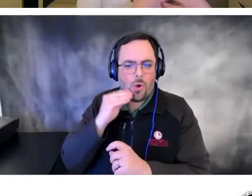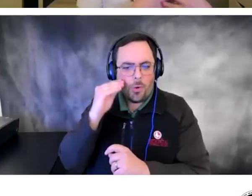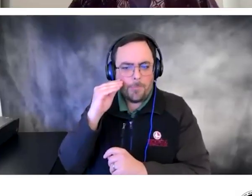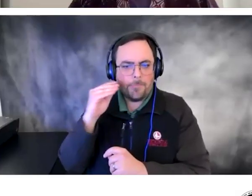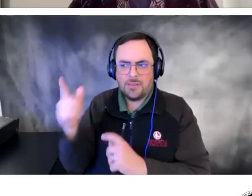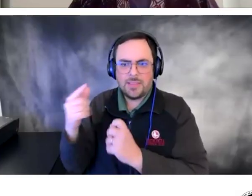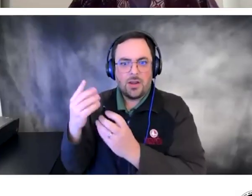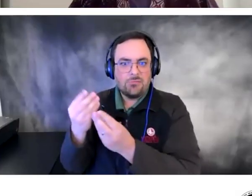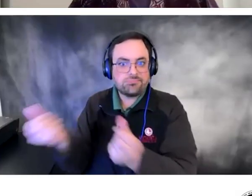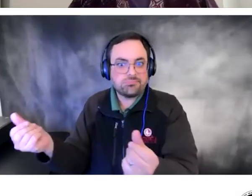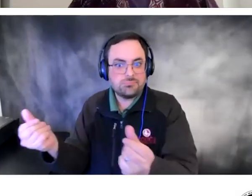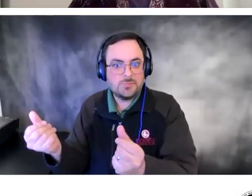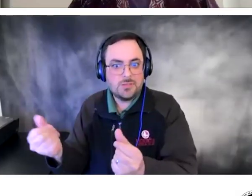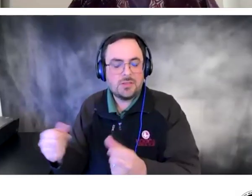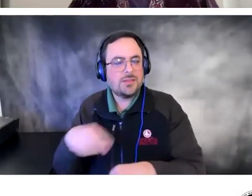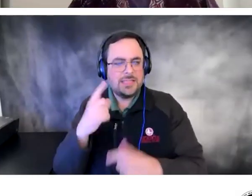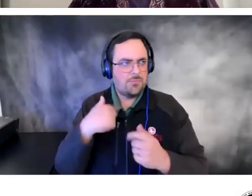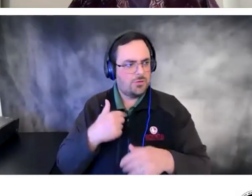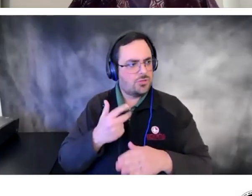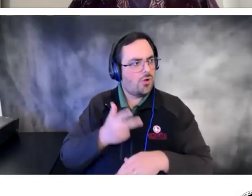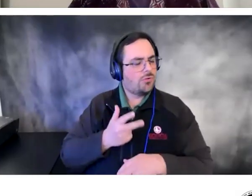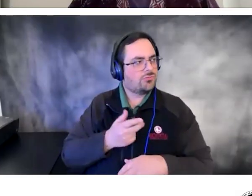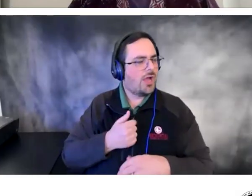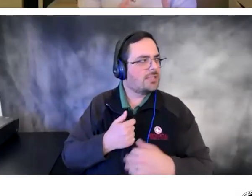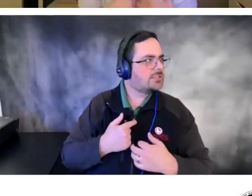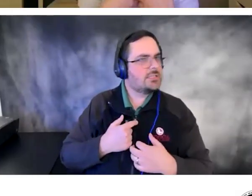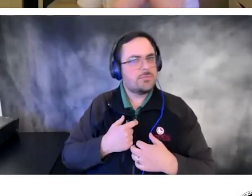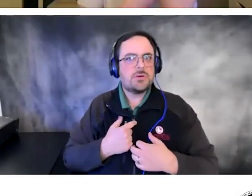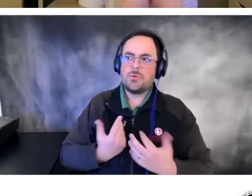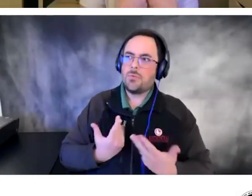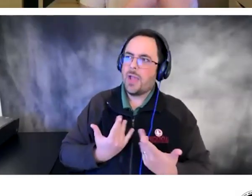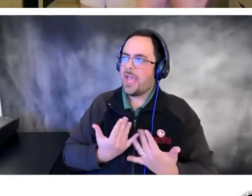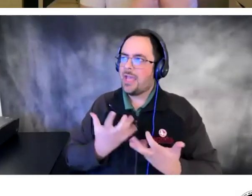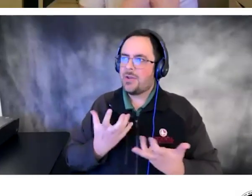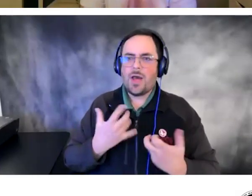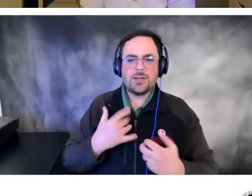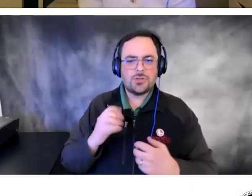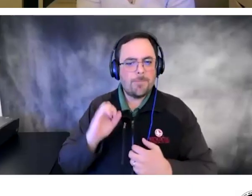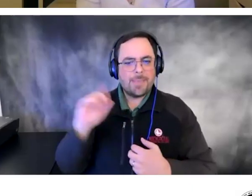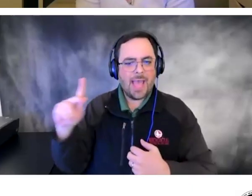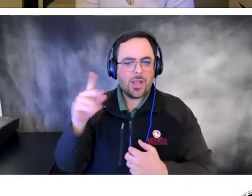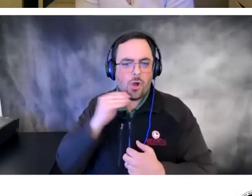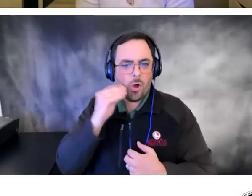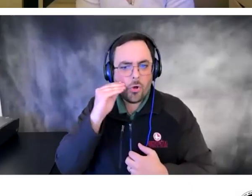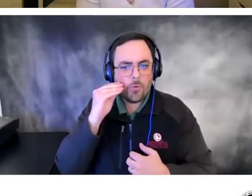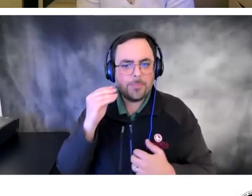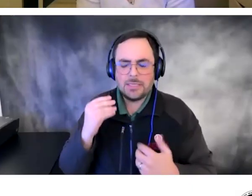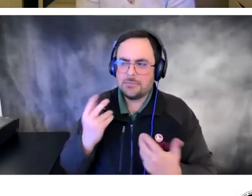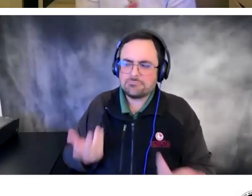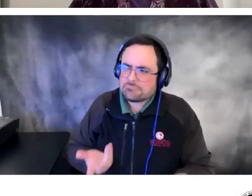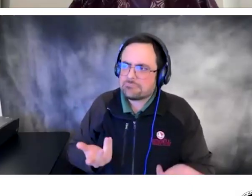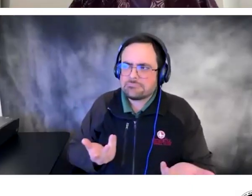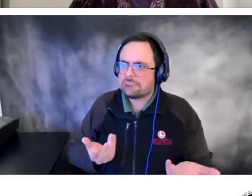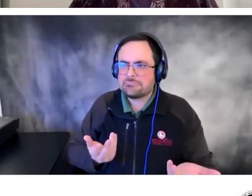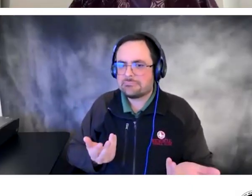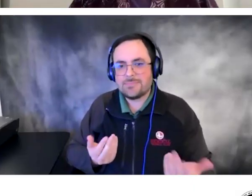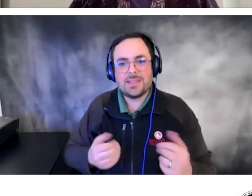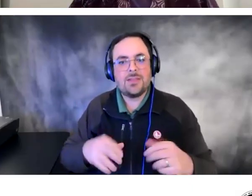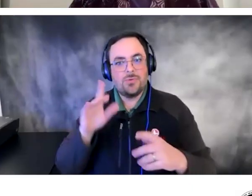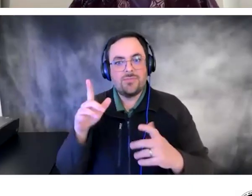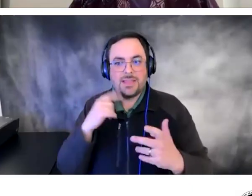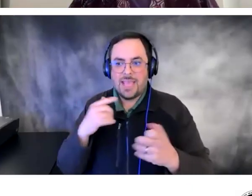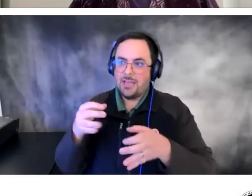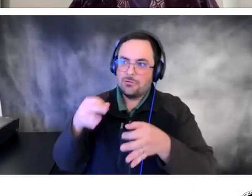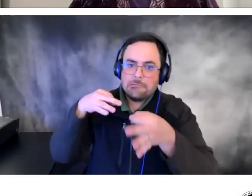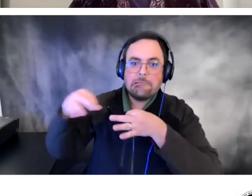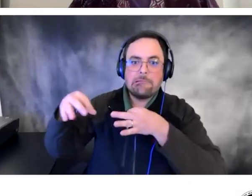And so Oh, he yeah. would go out to the garage and sit in his car seat. And that was his way of telling his mom Oh, he wanted to go home. And yeah. so we